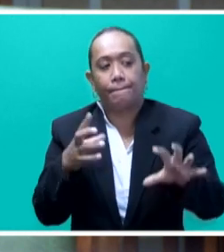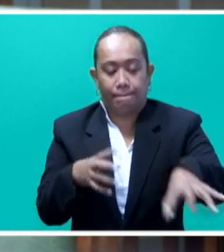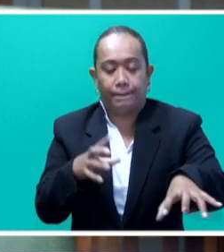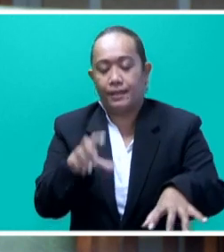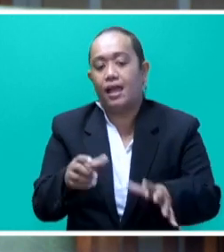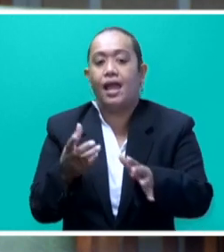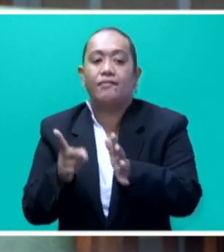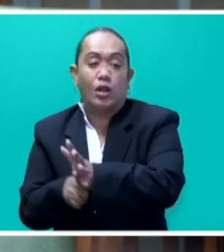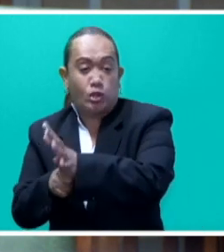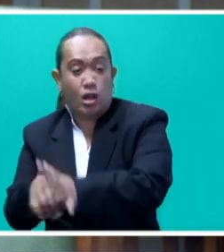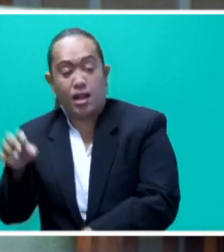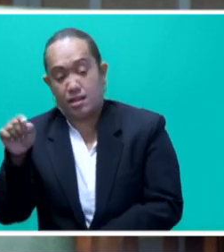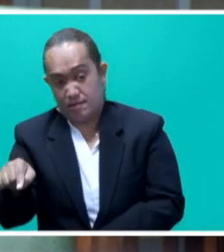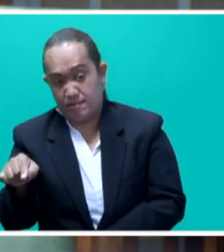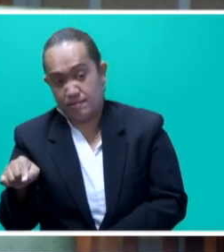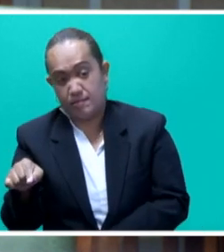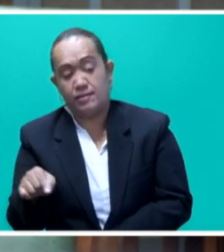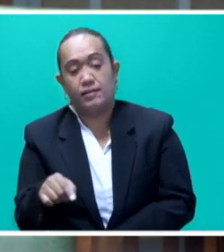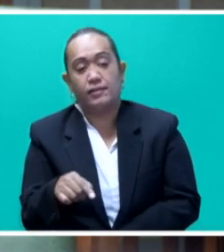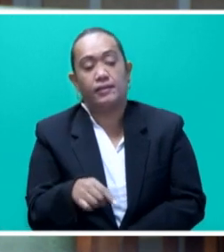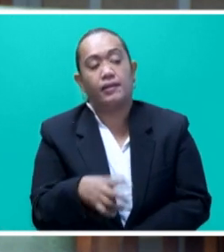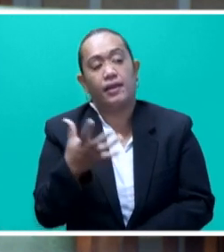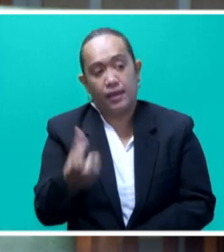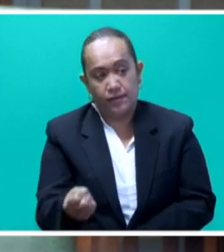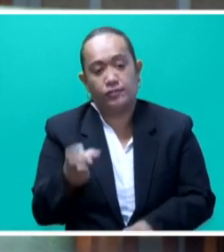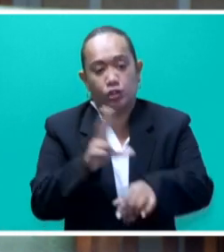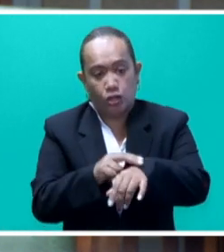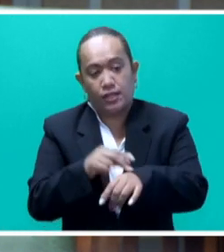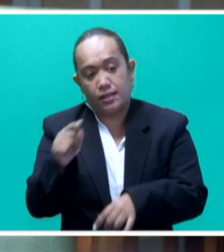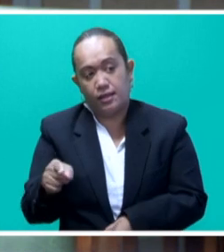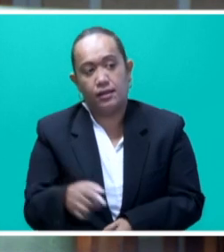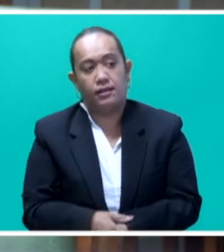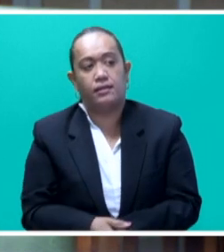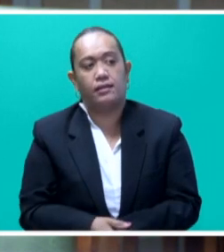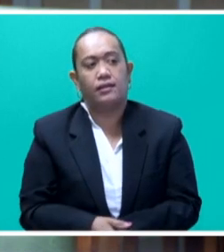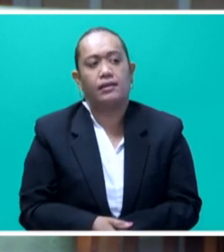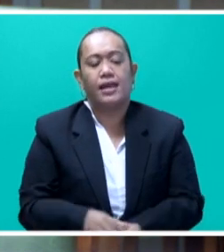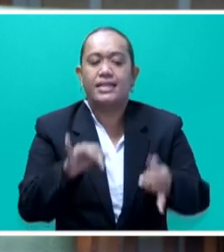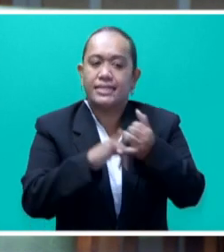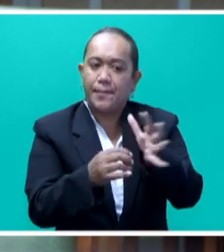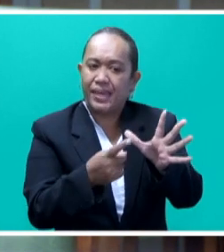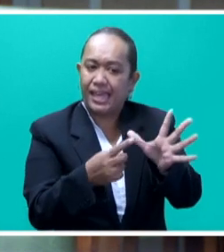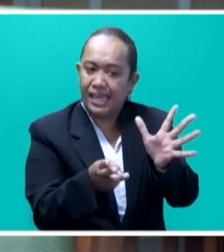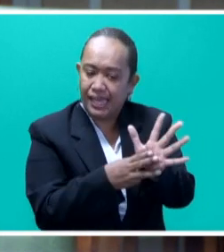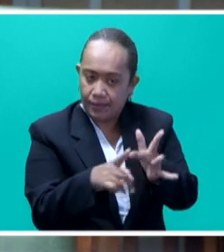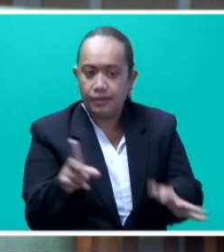Drasa Avenue, corner of Nadula Street, Latoka, serviced by Dr. Arnold Sami and Dr. Agnes